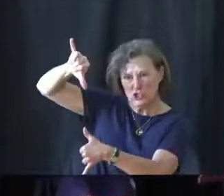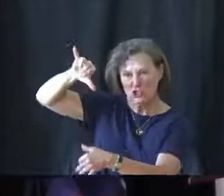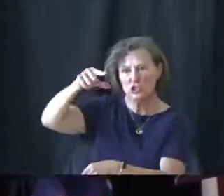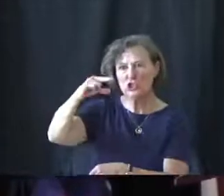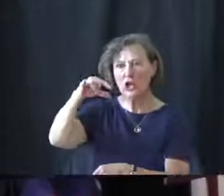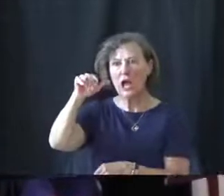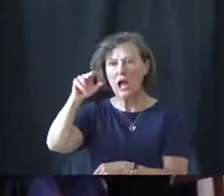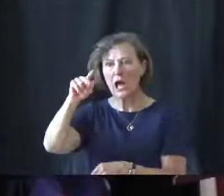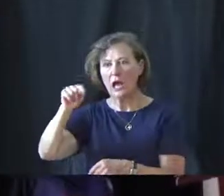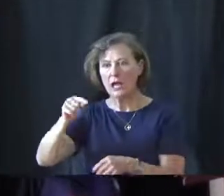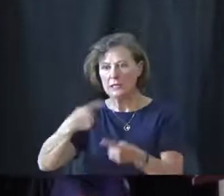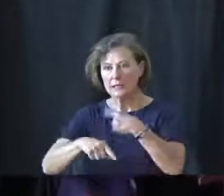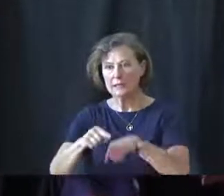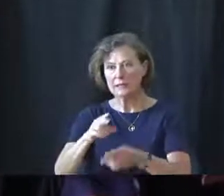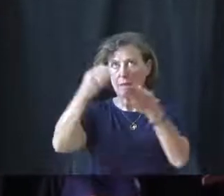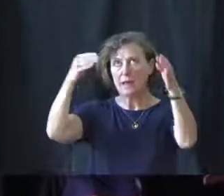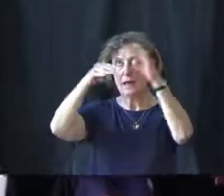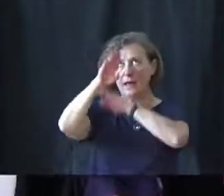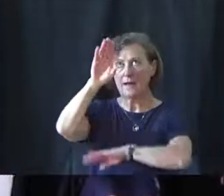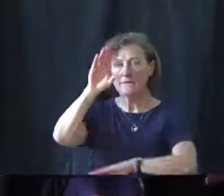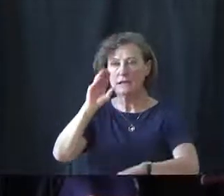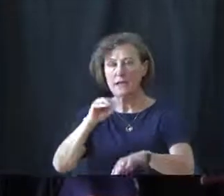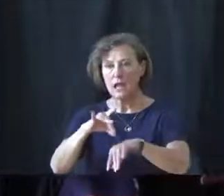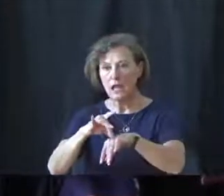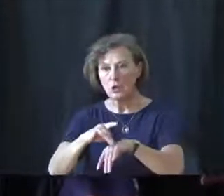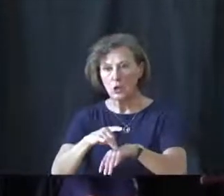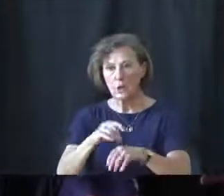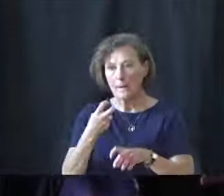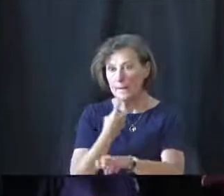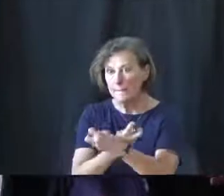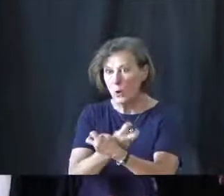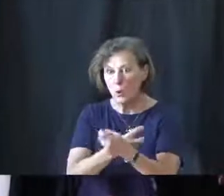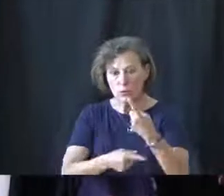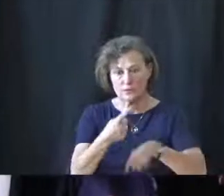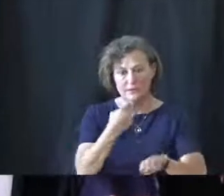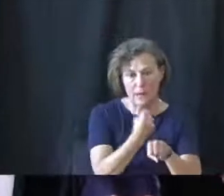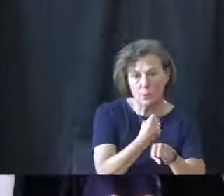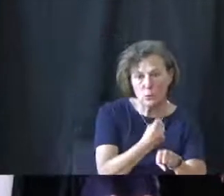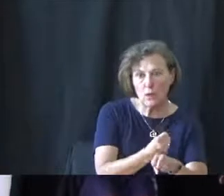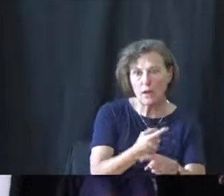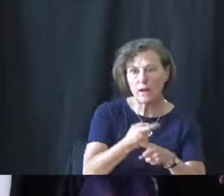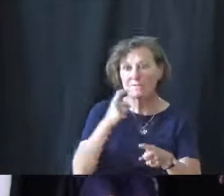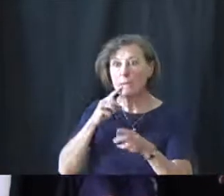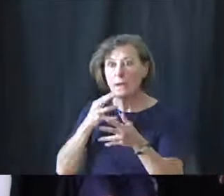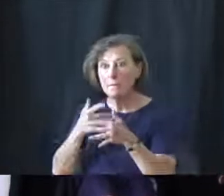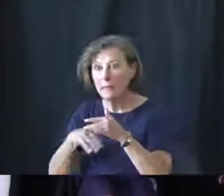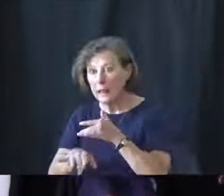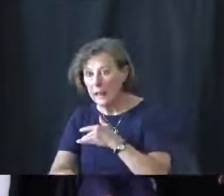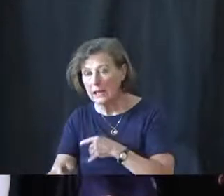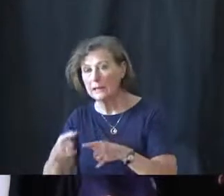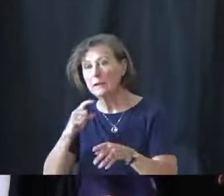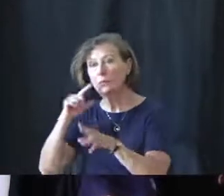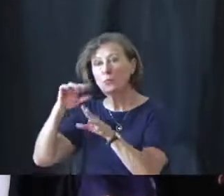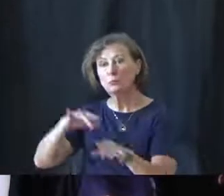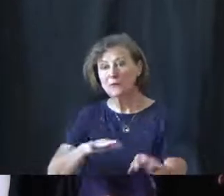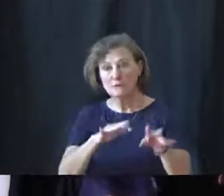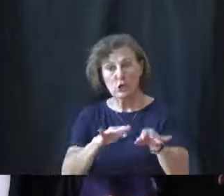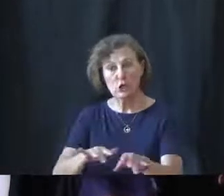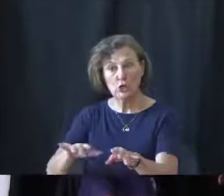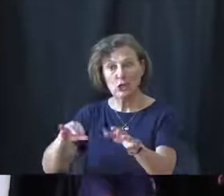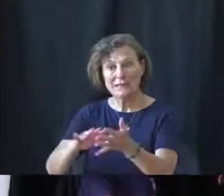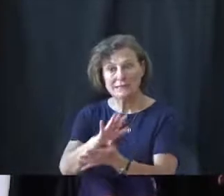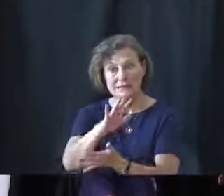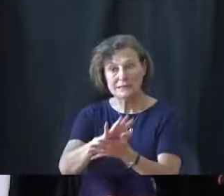his bones the rocks and stones, from his blood the rivers and the seas